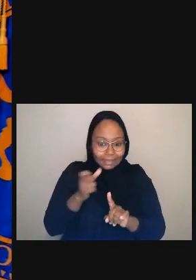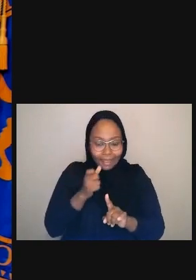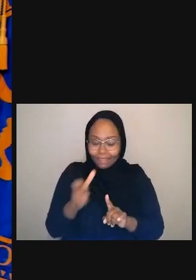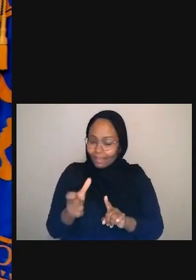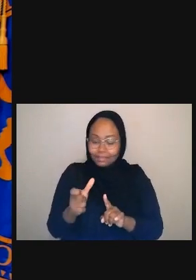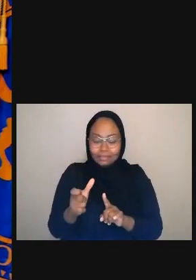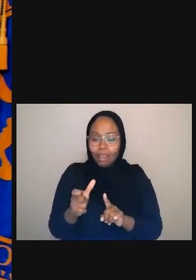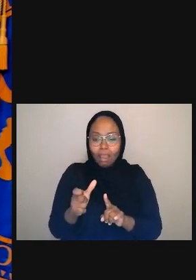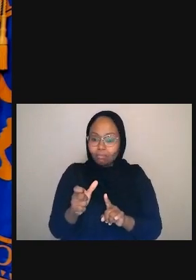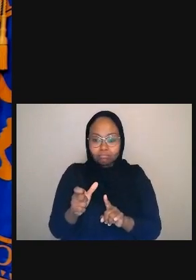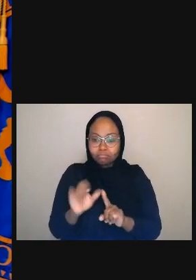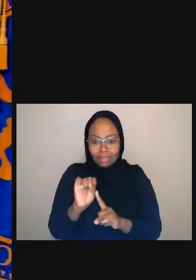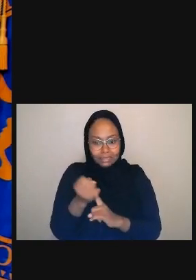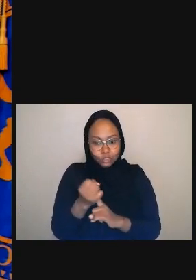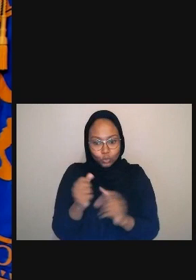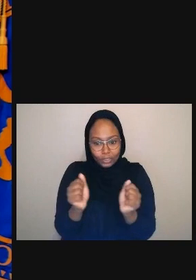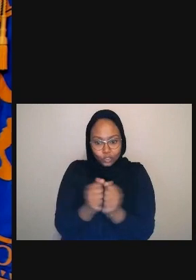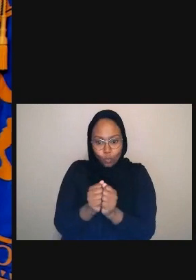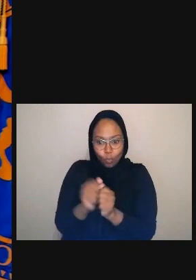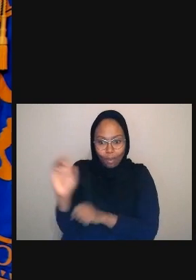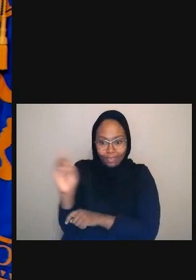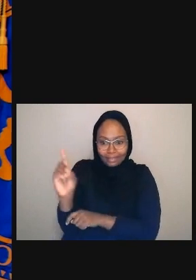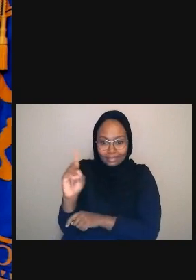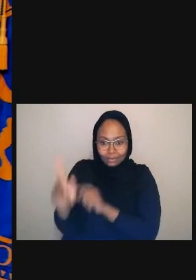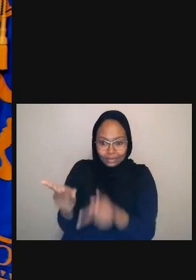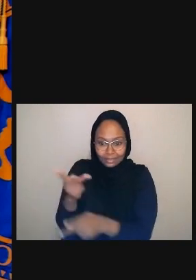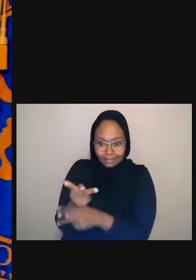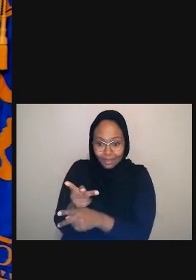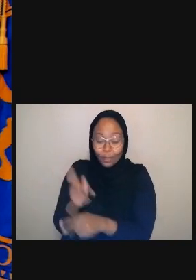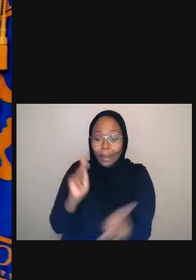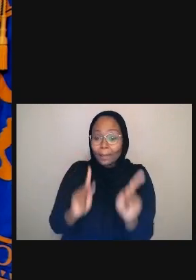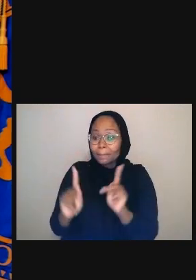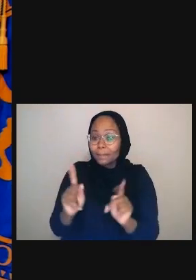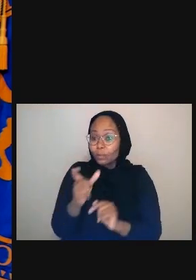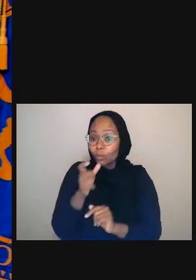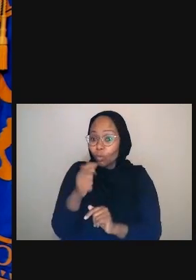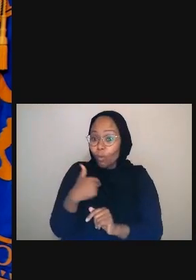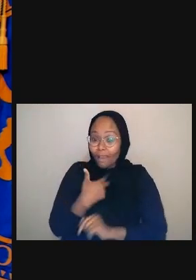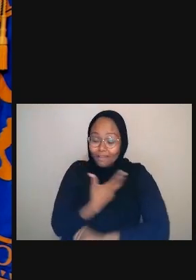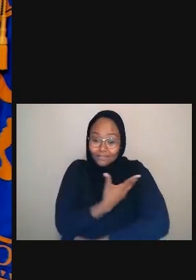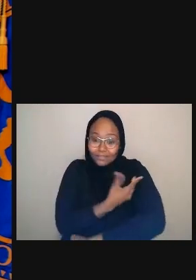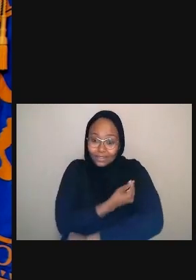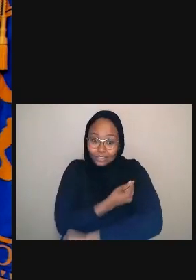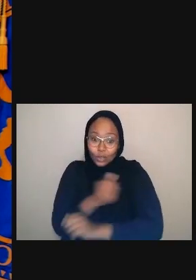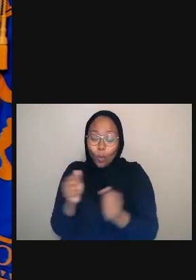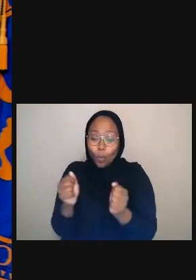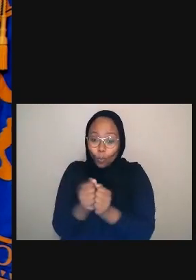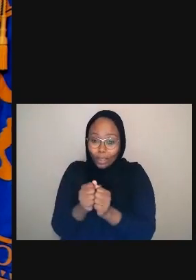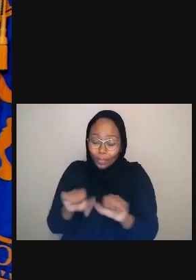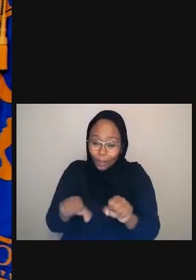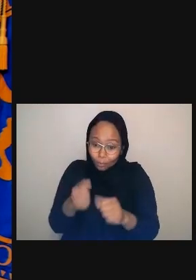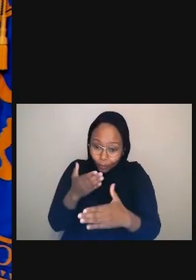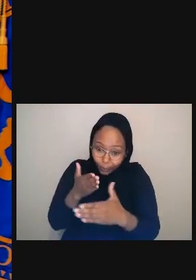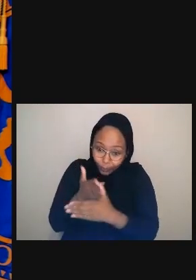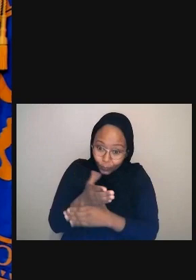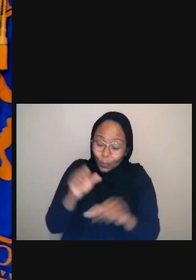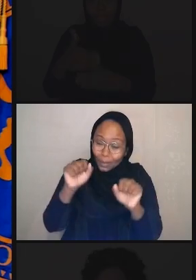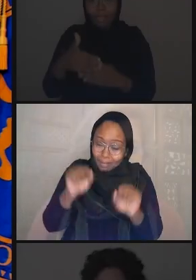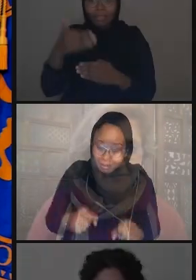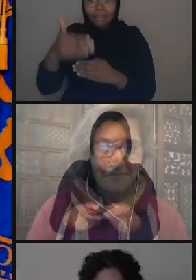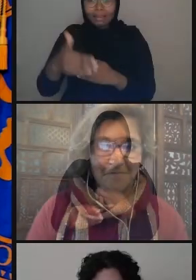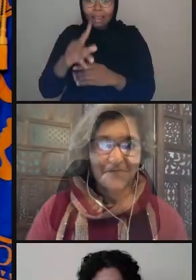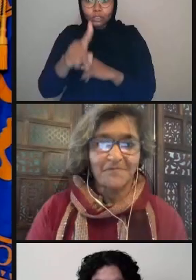case with Delta, and people who are vaccinated with a breakthrough infection can transmit it to